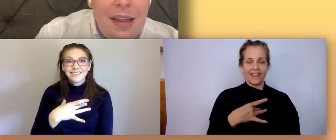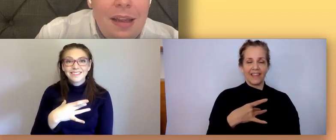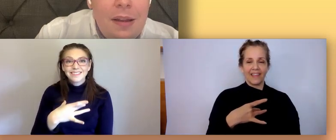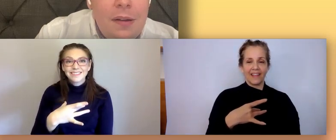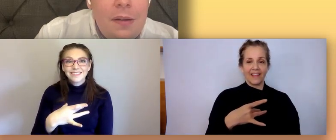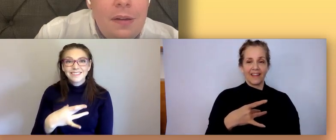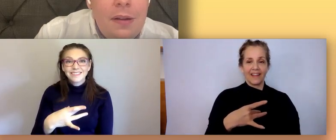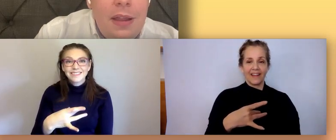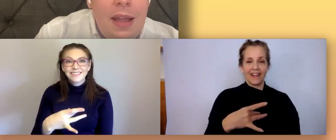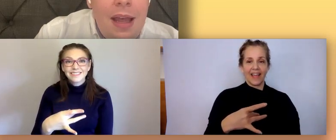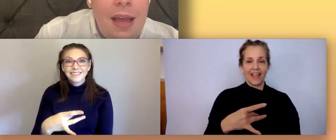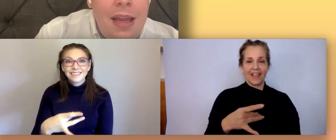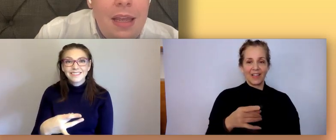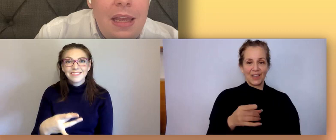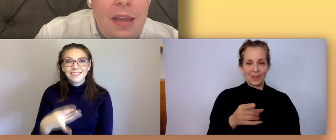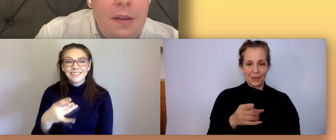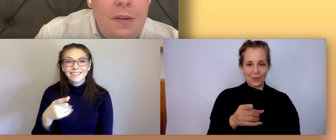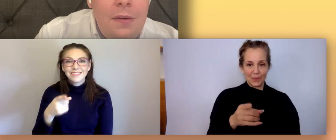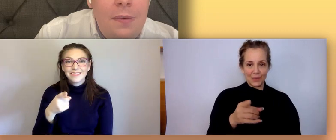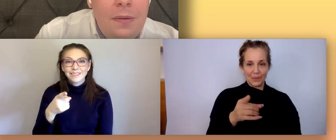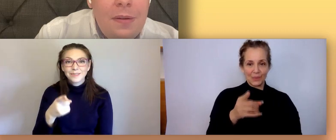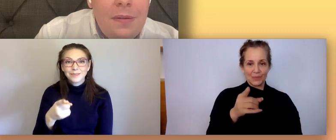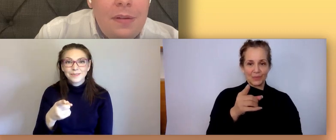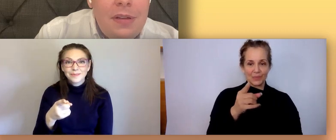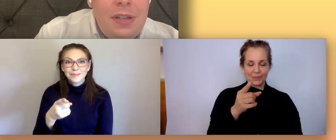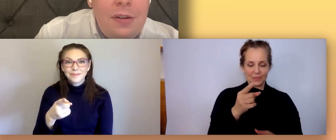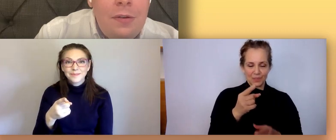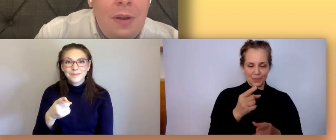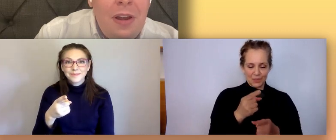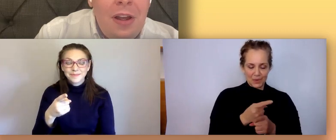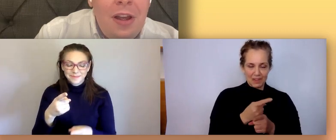really like you,